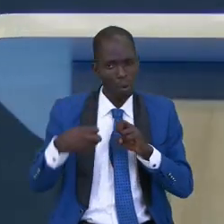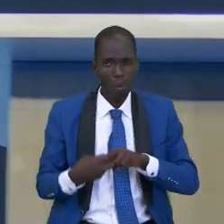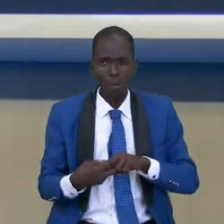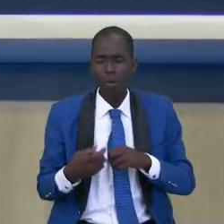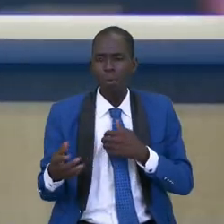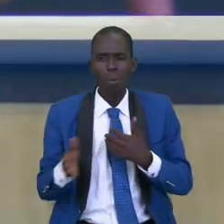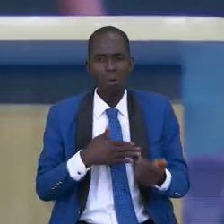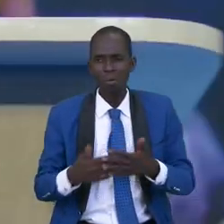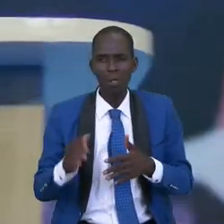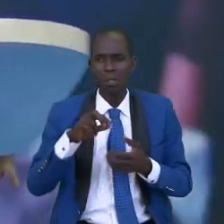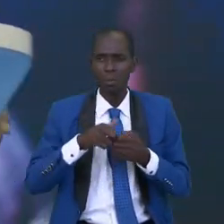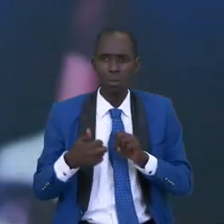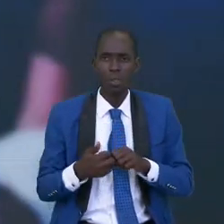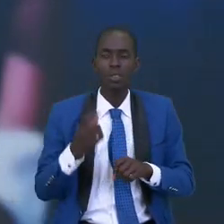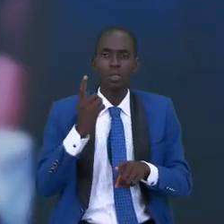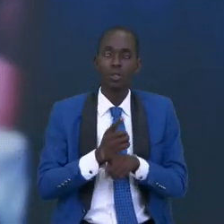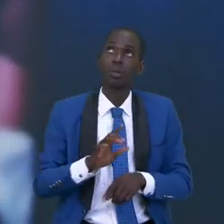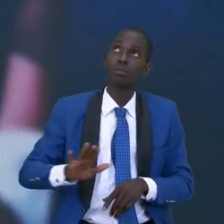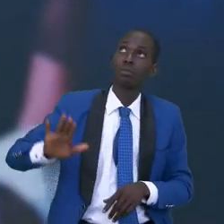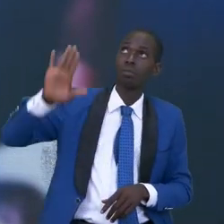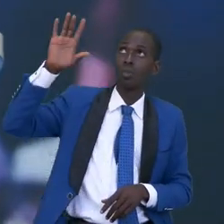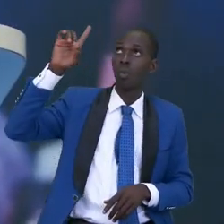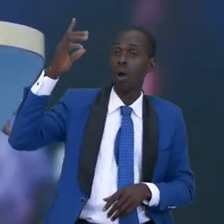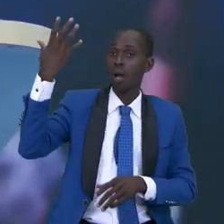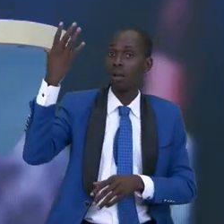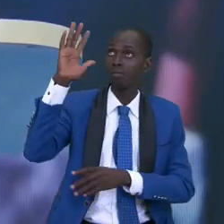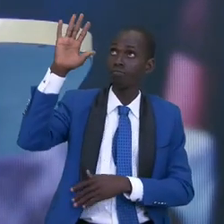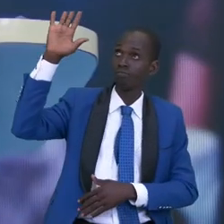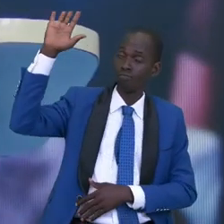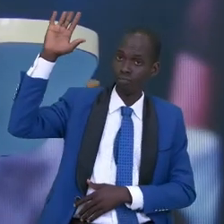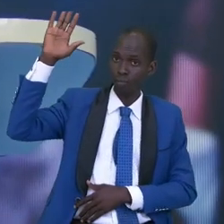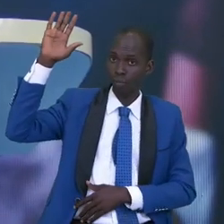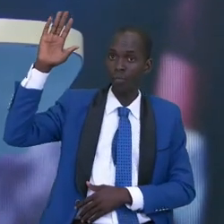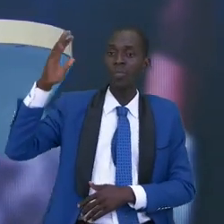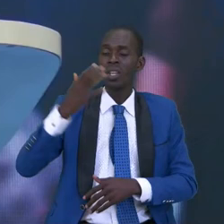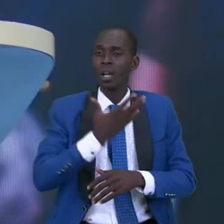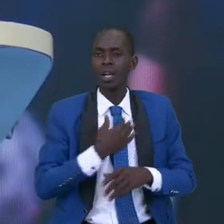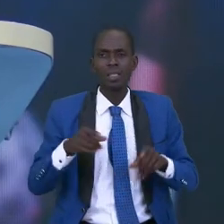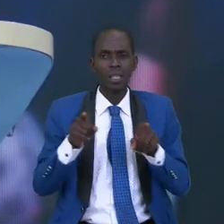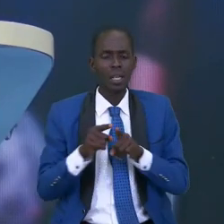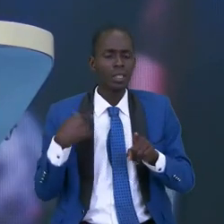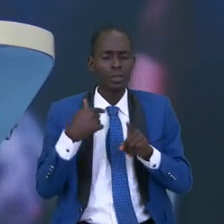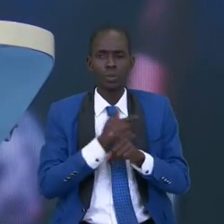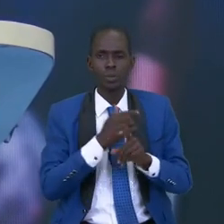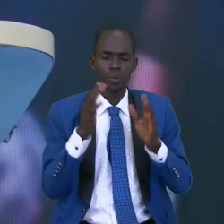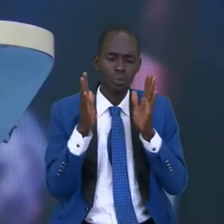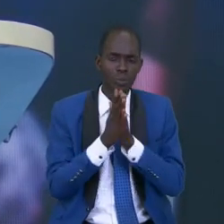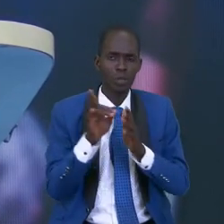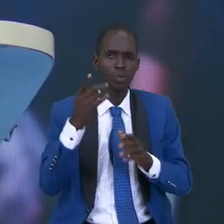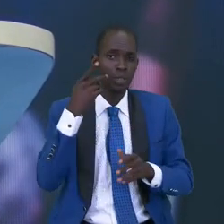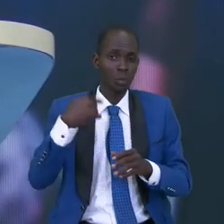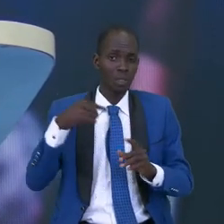problem, raise up that hand now. And as we mentioned the name of Jesus and you hear the final